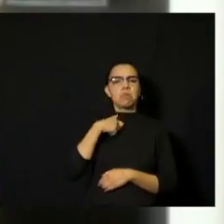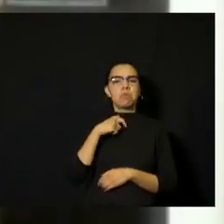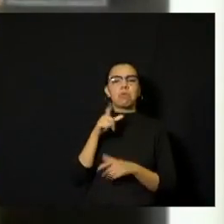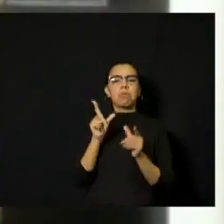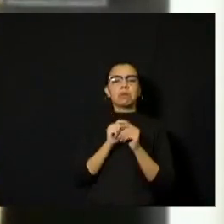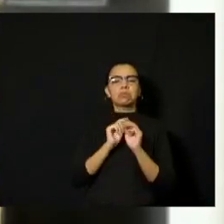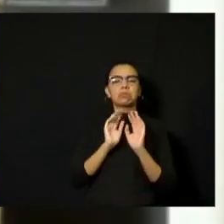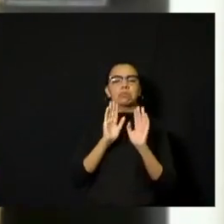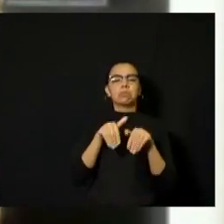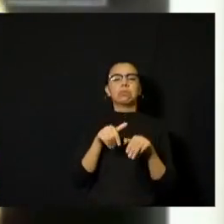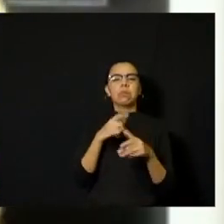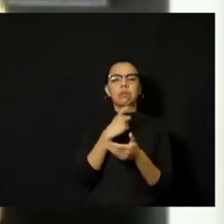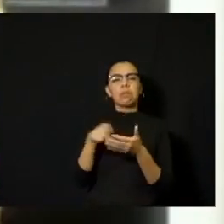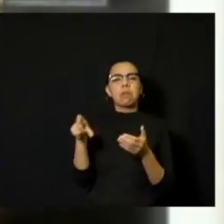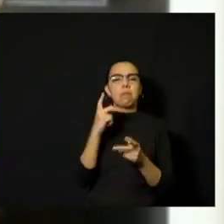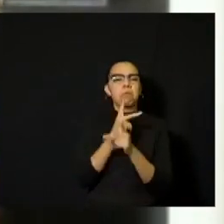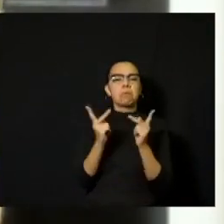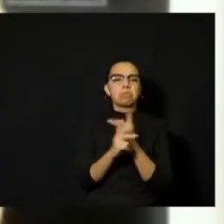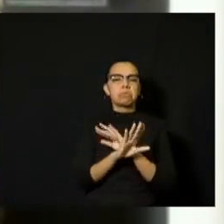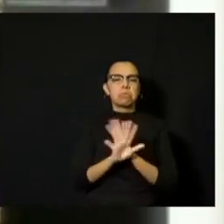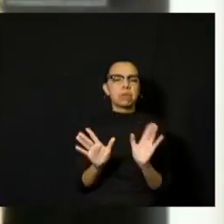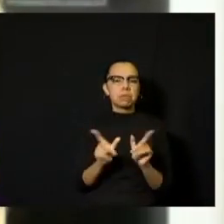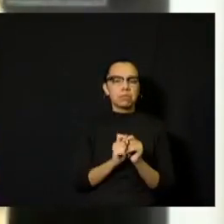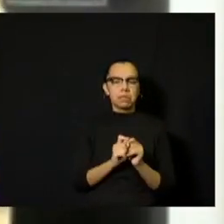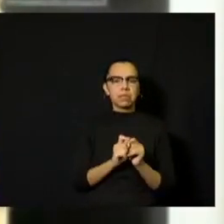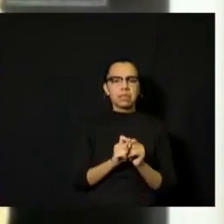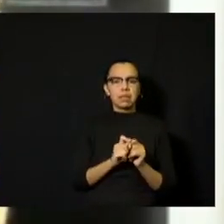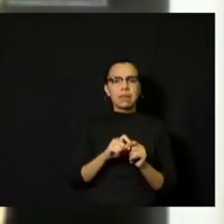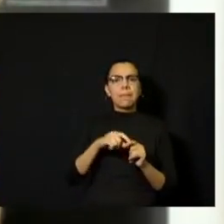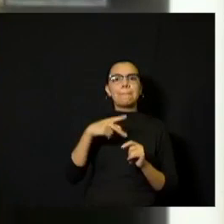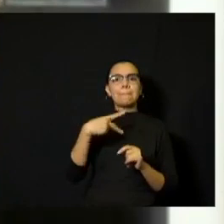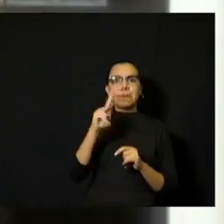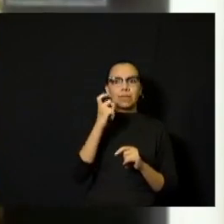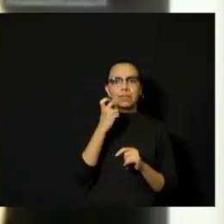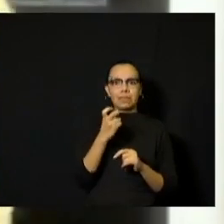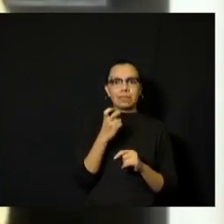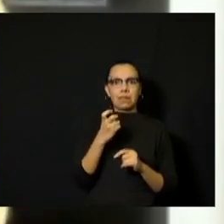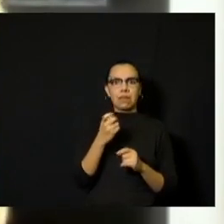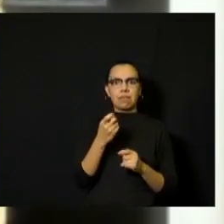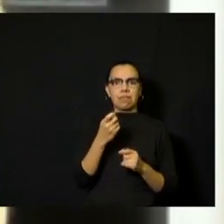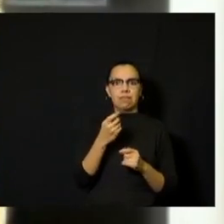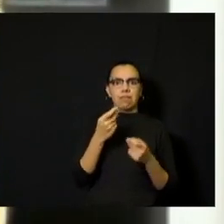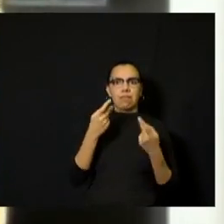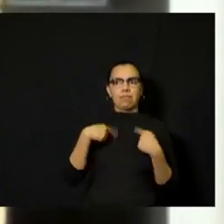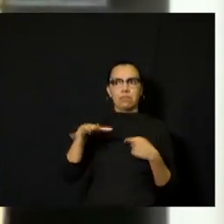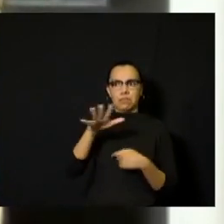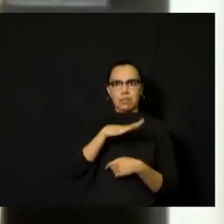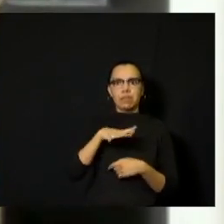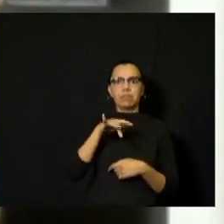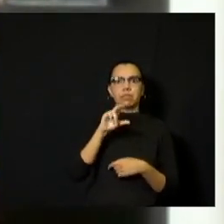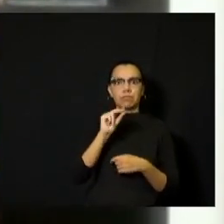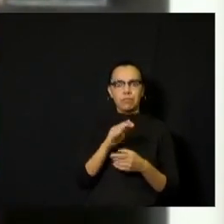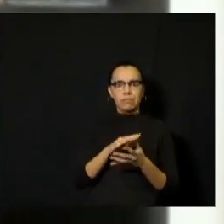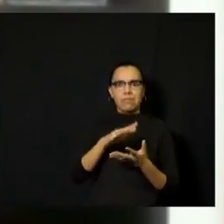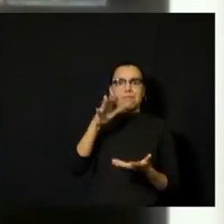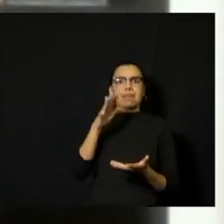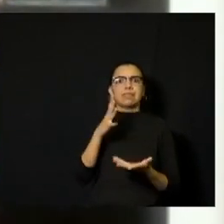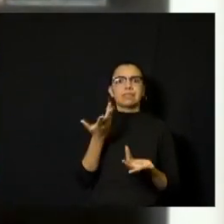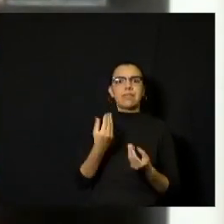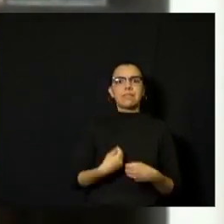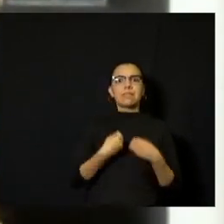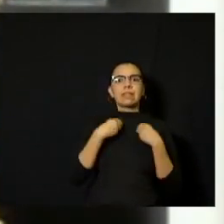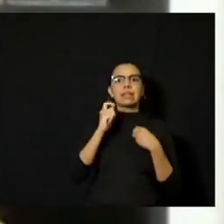didn't know. I just came here to take product, and this is something wonderful that we experience